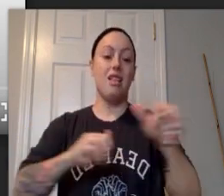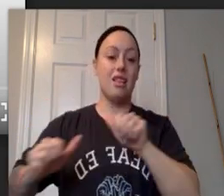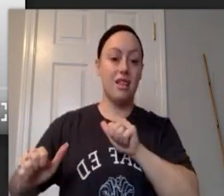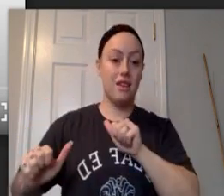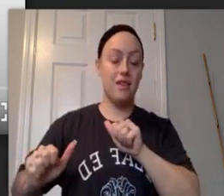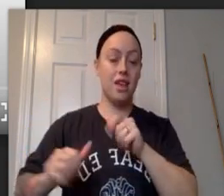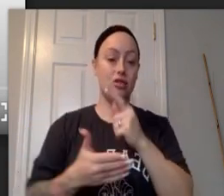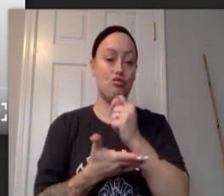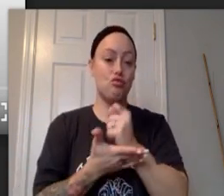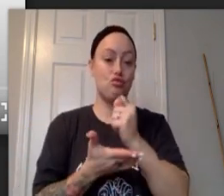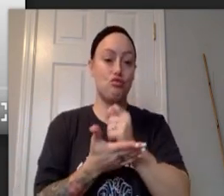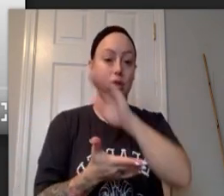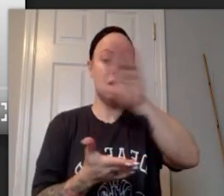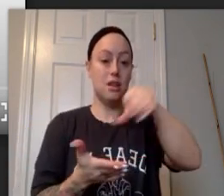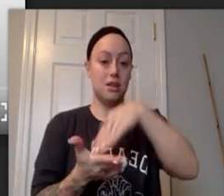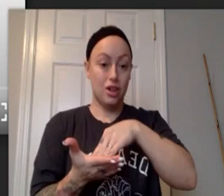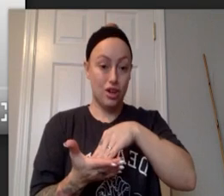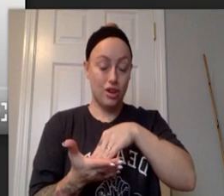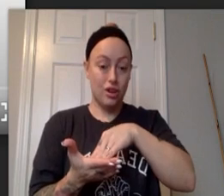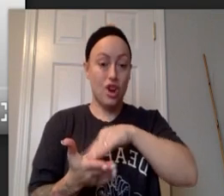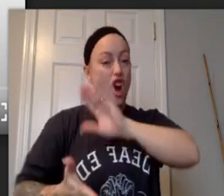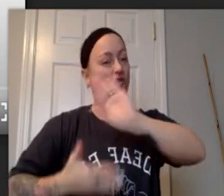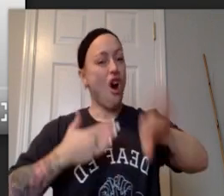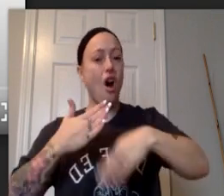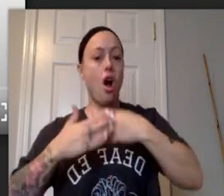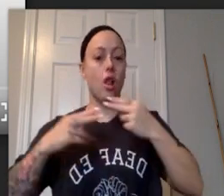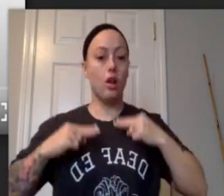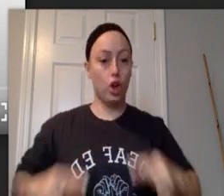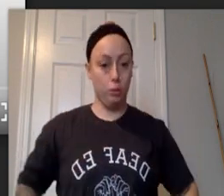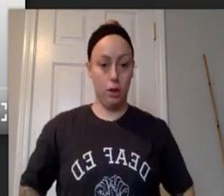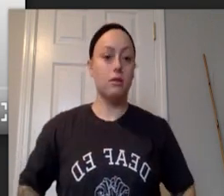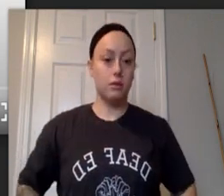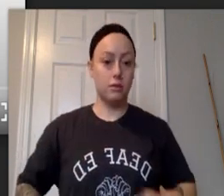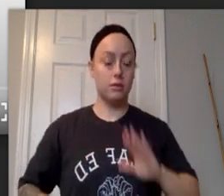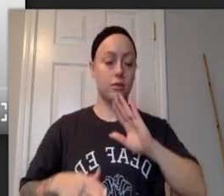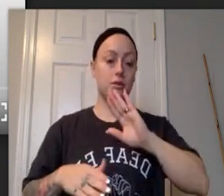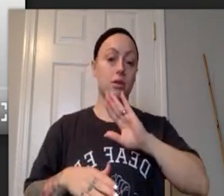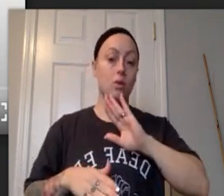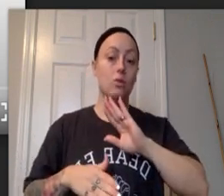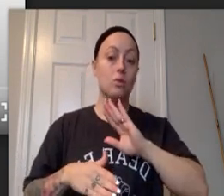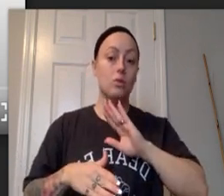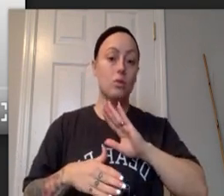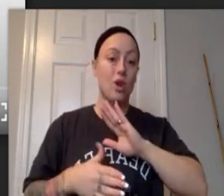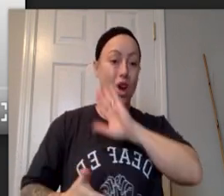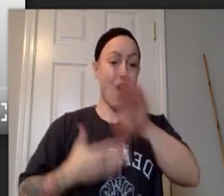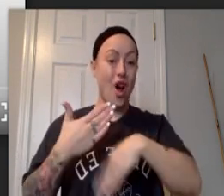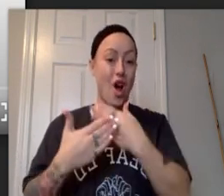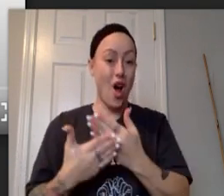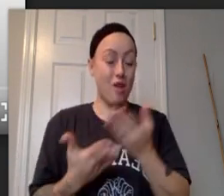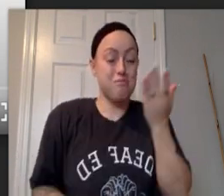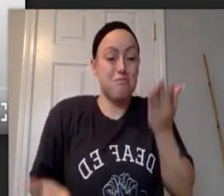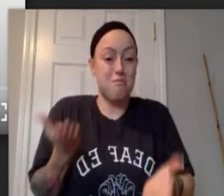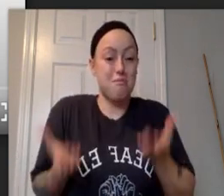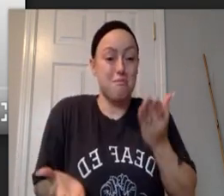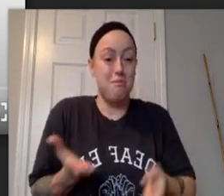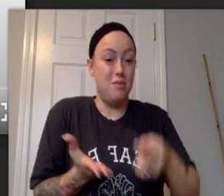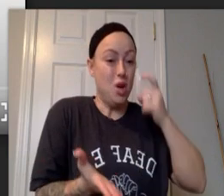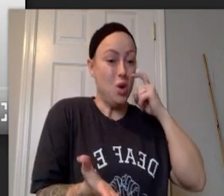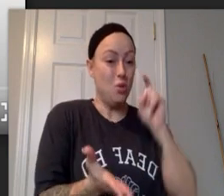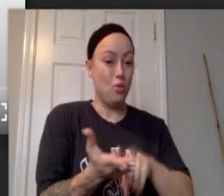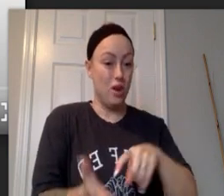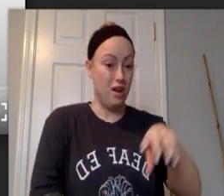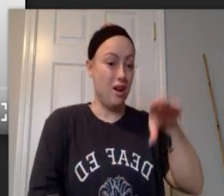human being, and all of us human beings are at risk of witnessing an overdose in a Yeah. country that uses pretty much all of the